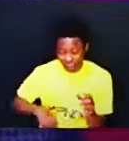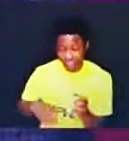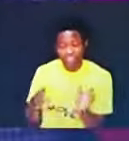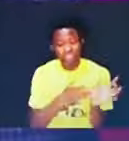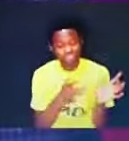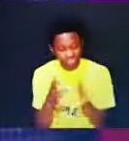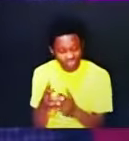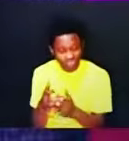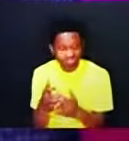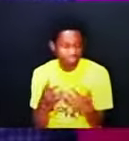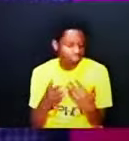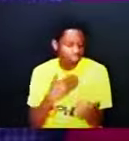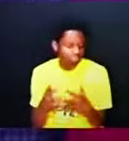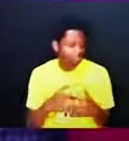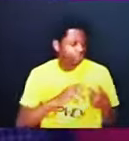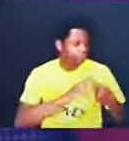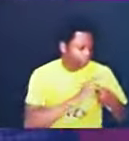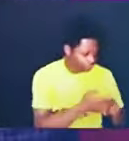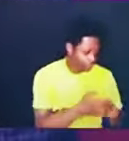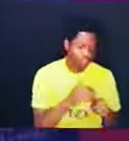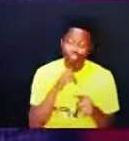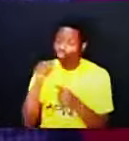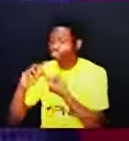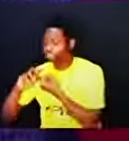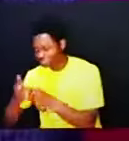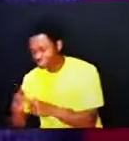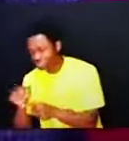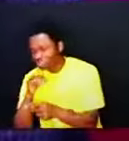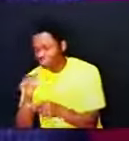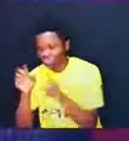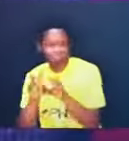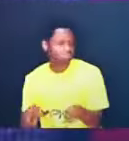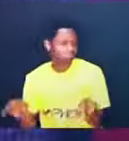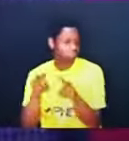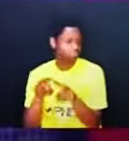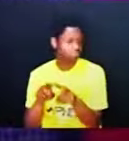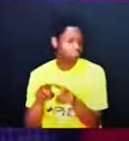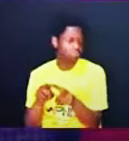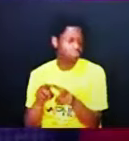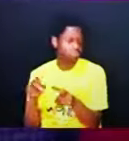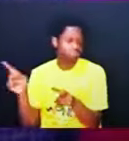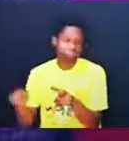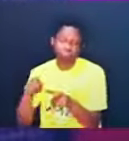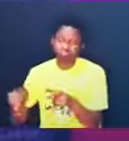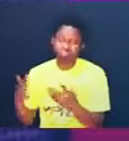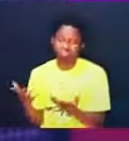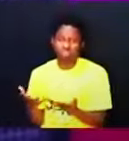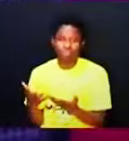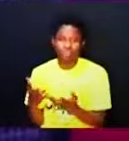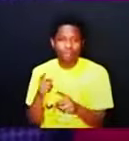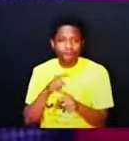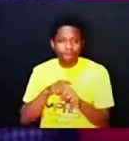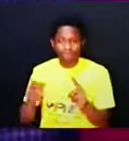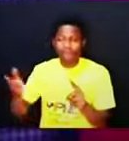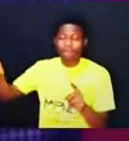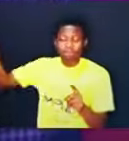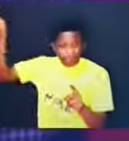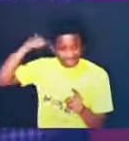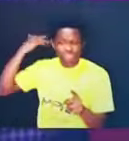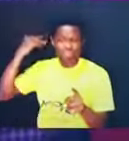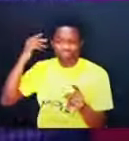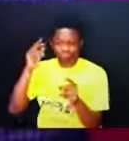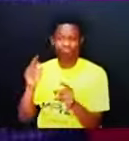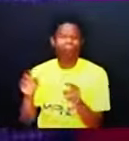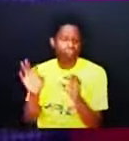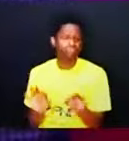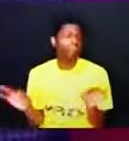neither circumcision nor uncircumcision has any value. Now but those days it had value. The